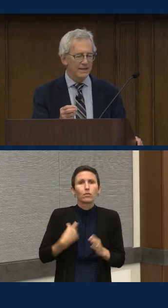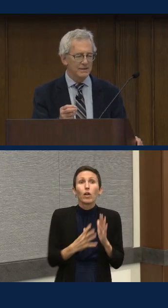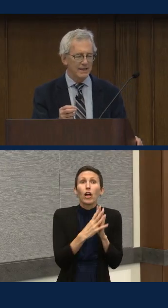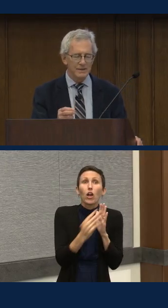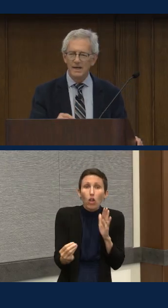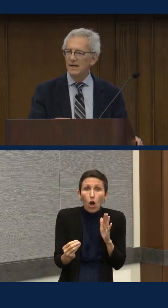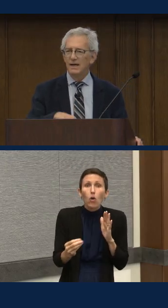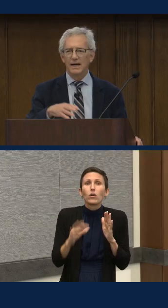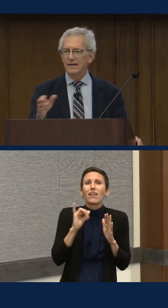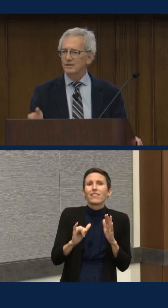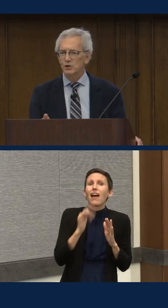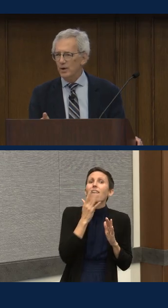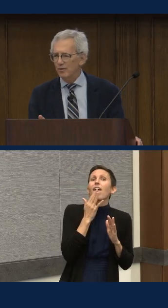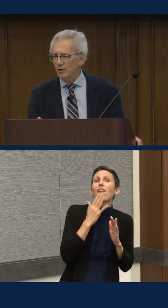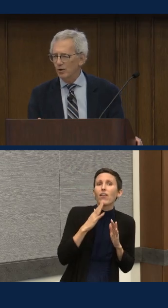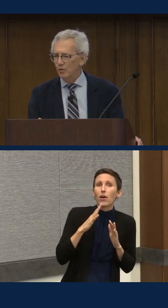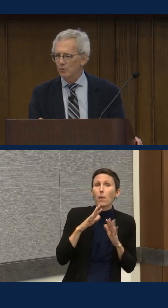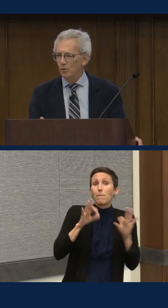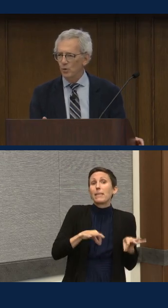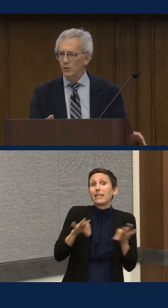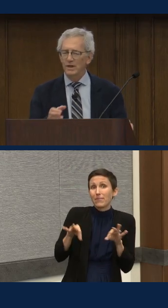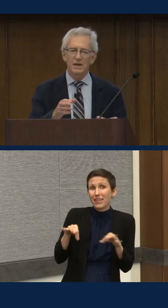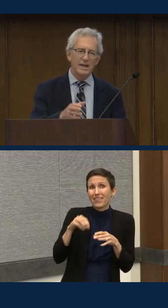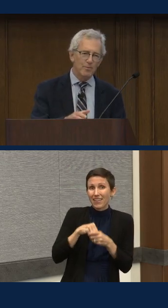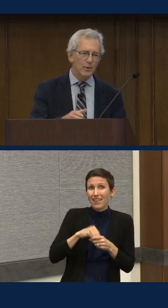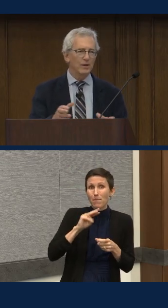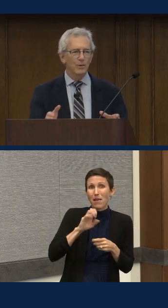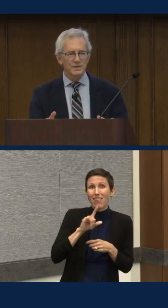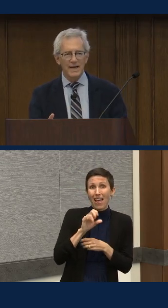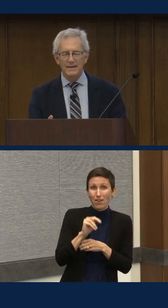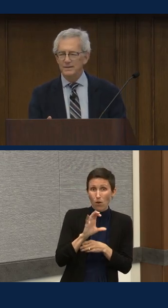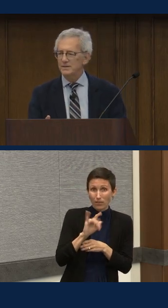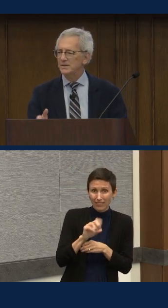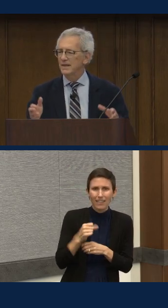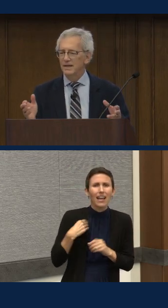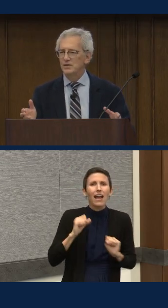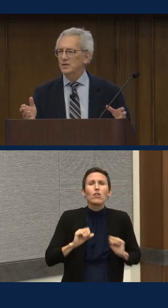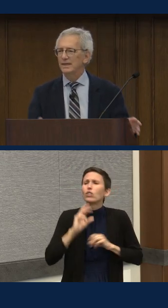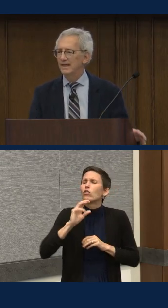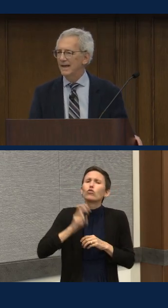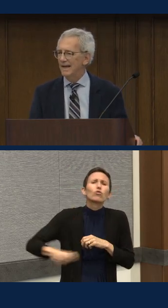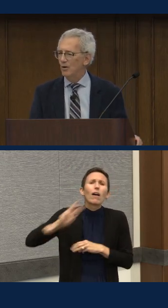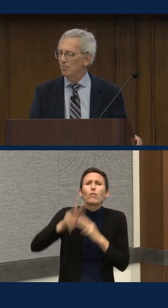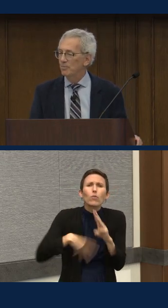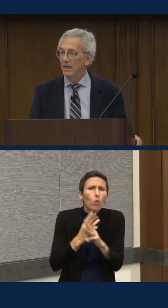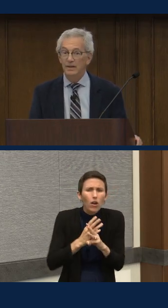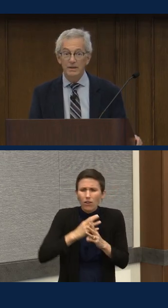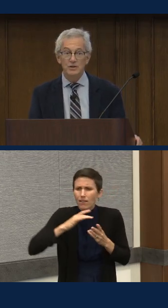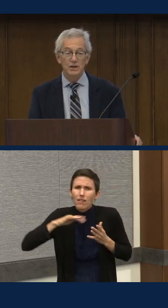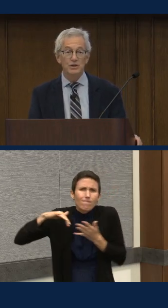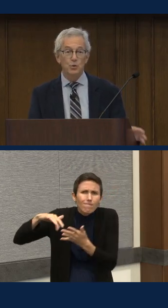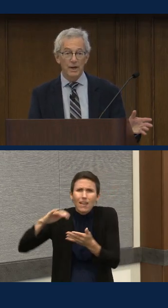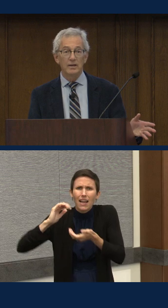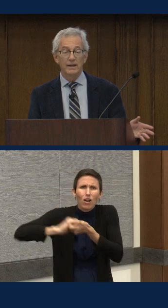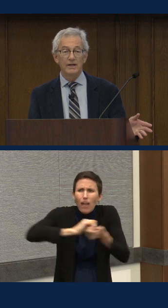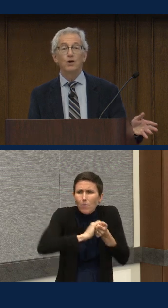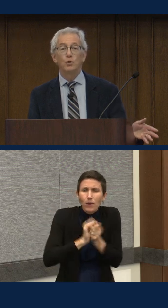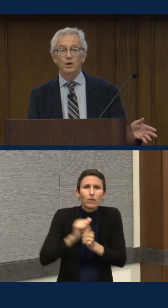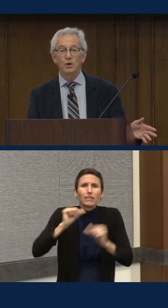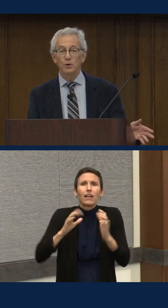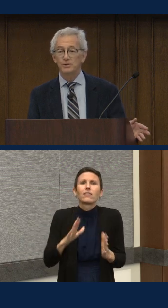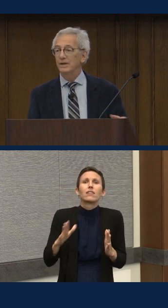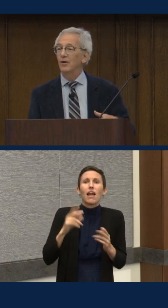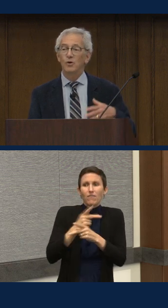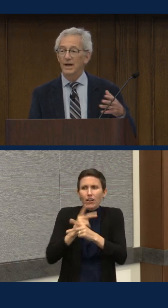in melanocytes, I got to travel all over the world and collaborate with scientists studying how these genes regulated